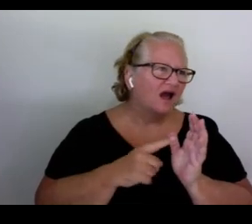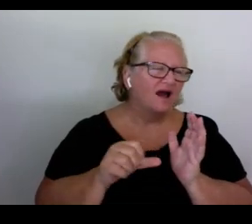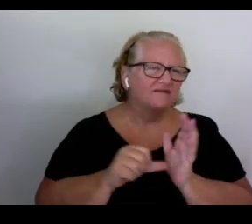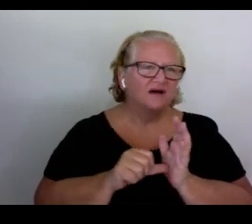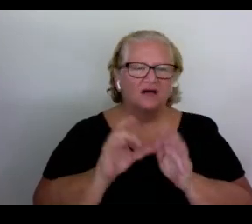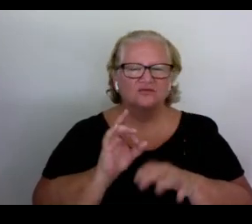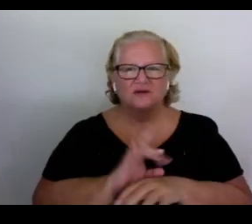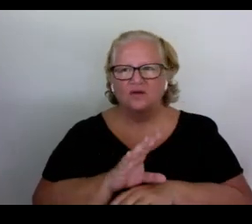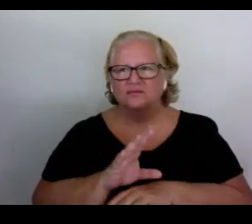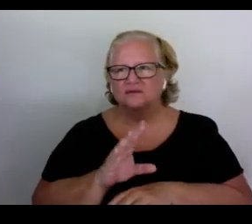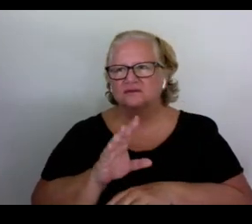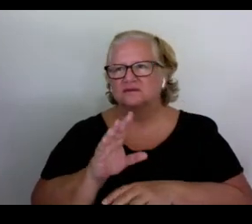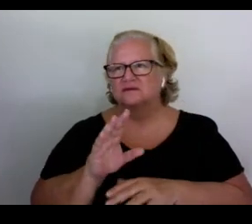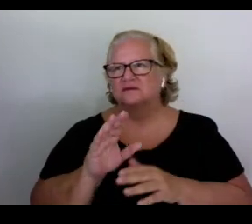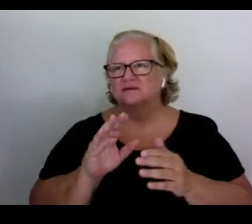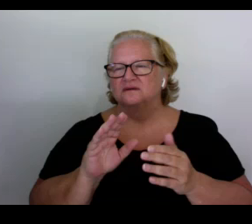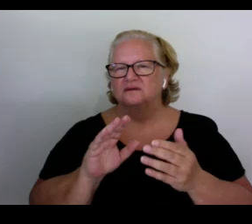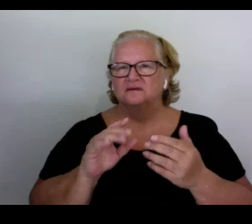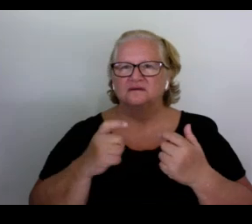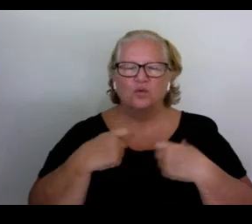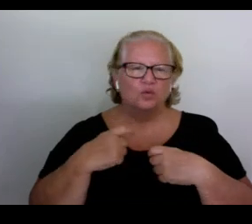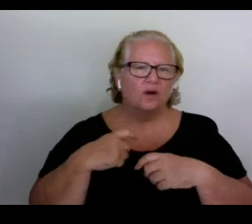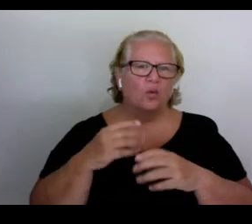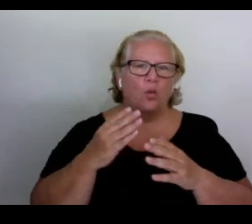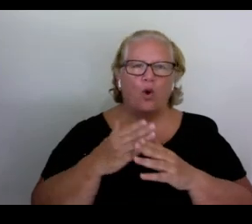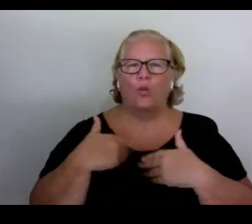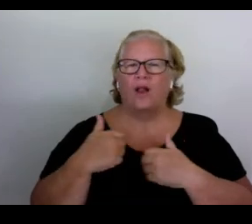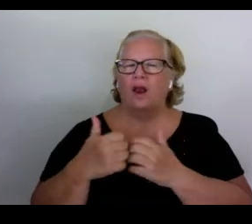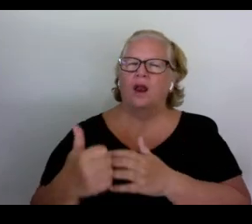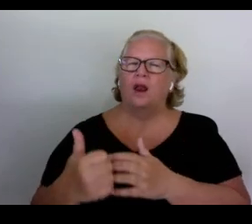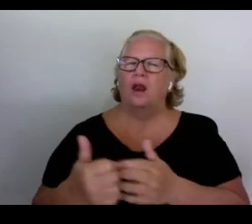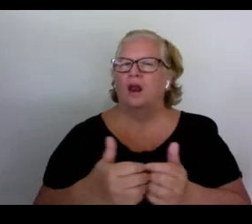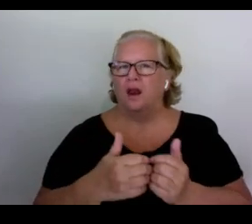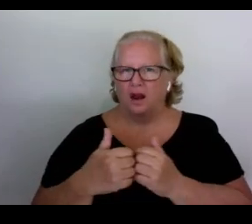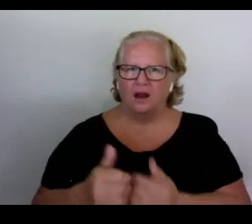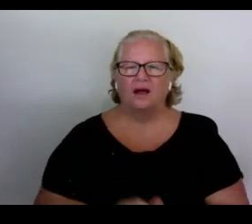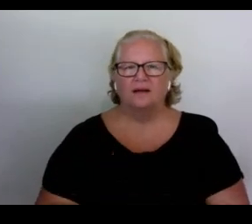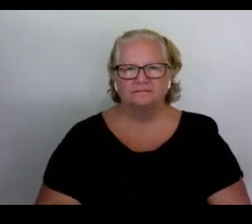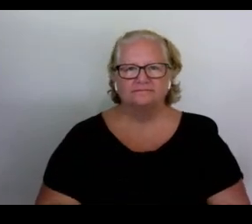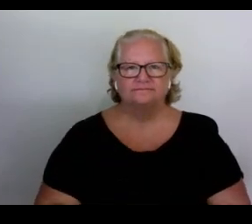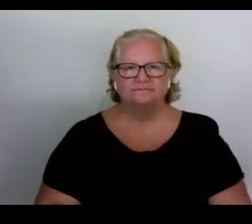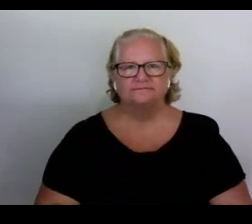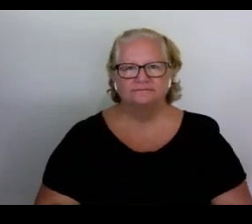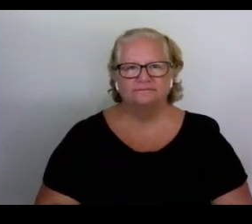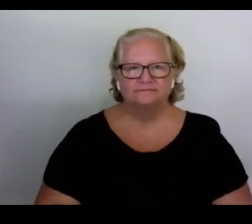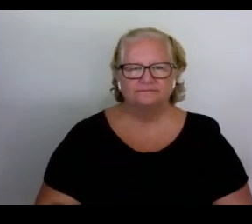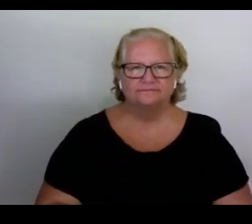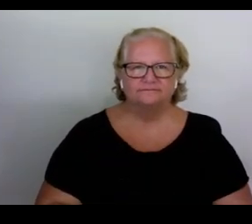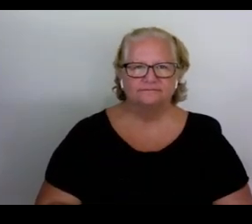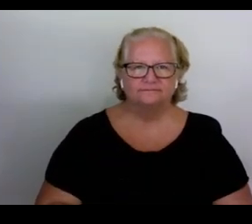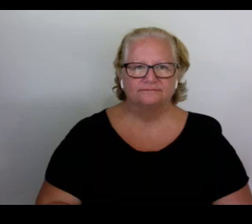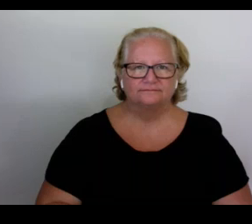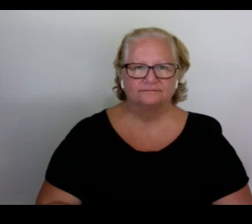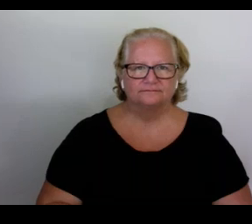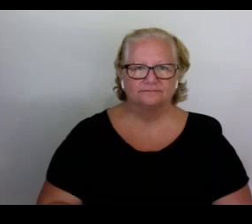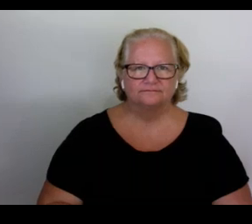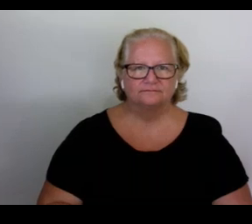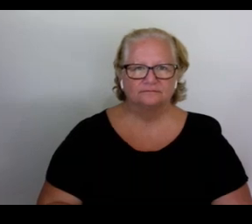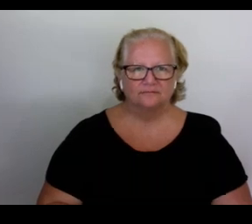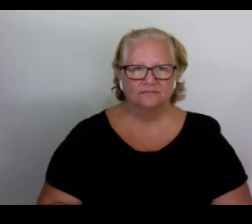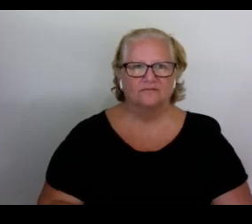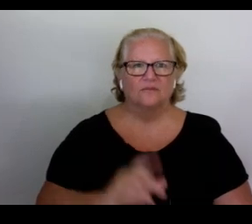other community workers all tend to collaborate really, really well. That's great. Now, where are we headed from